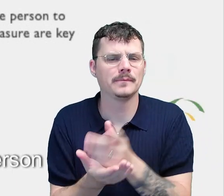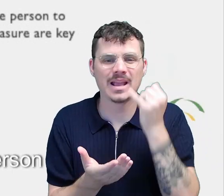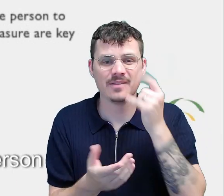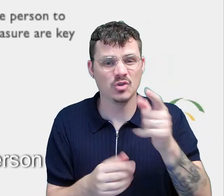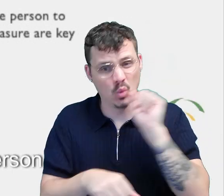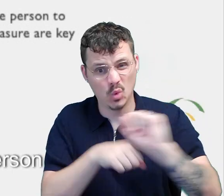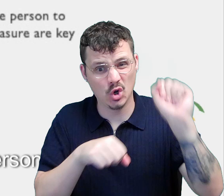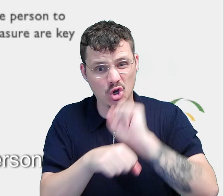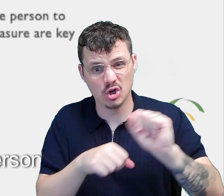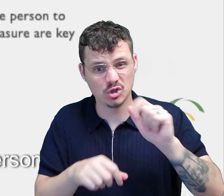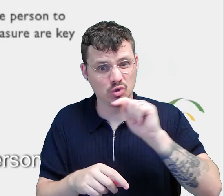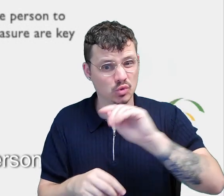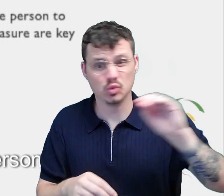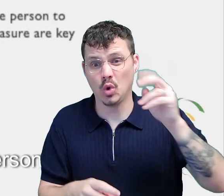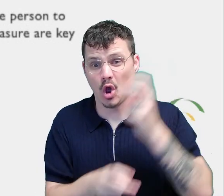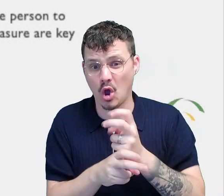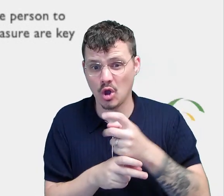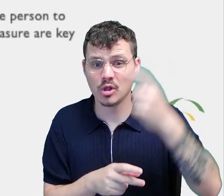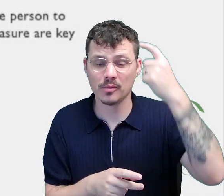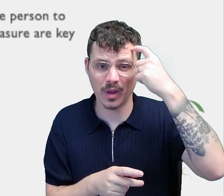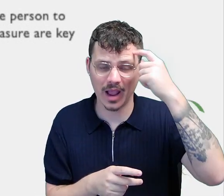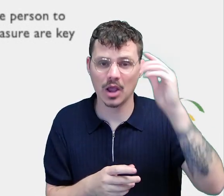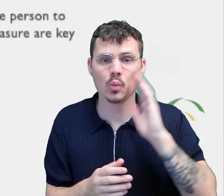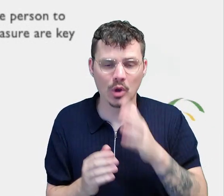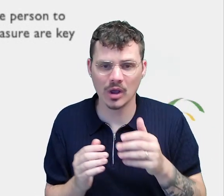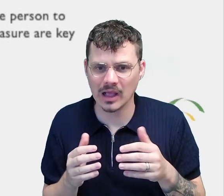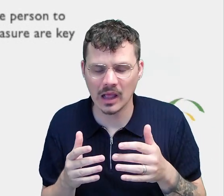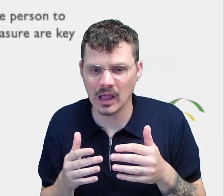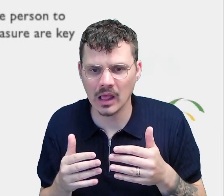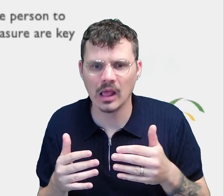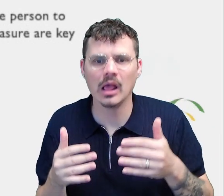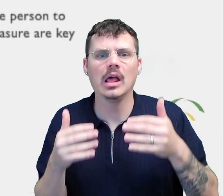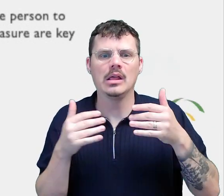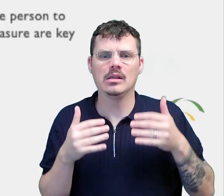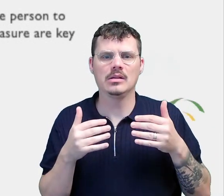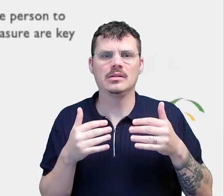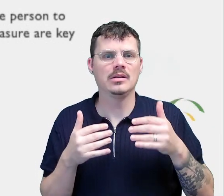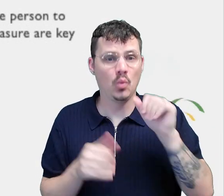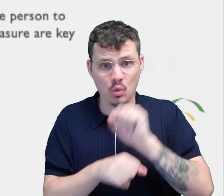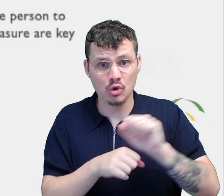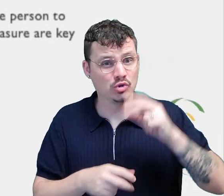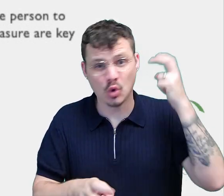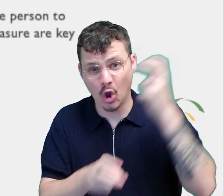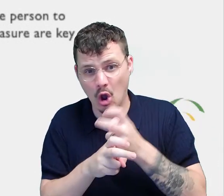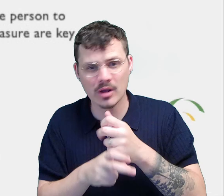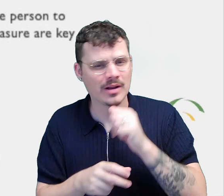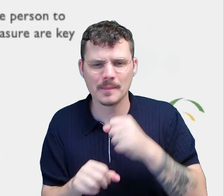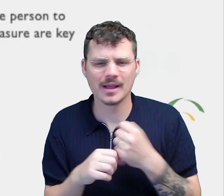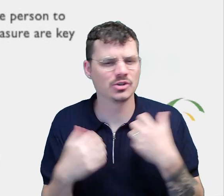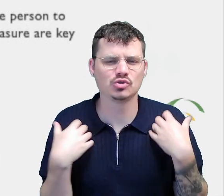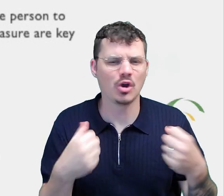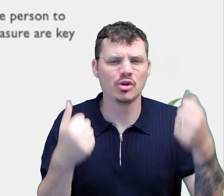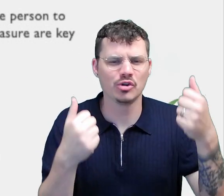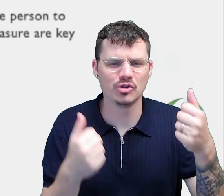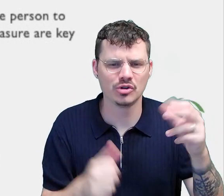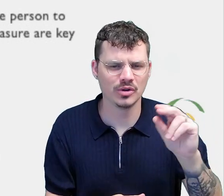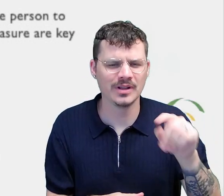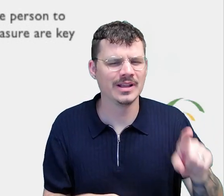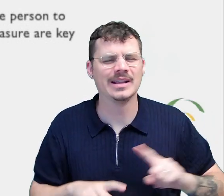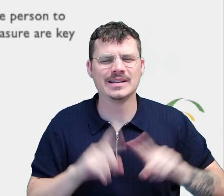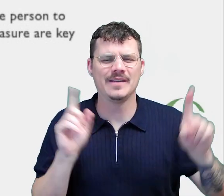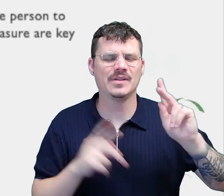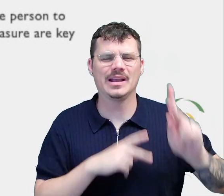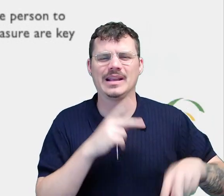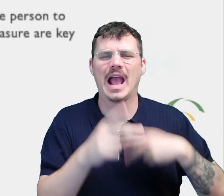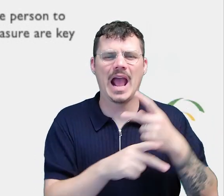you work it too hard, the person will be set back. Doesn't make people stronger. This is a very different kind of